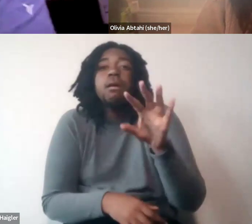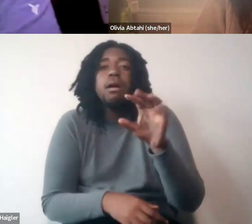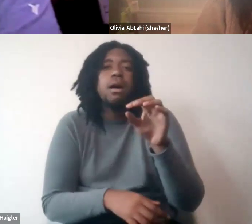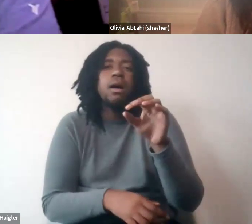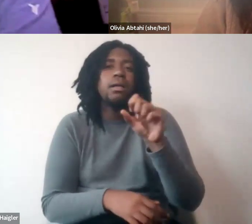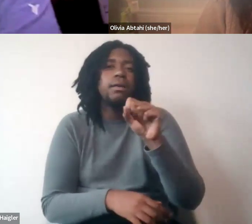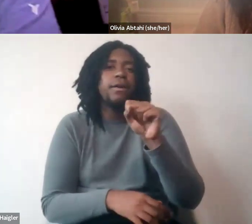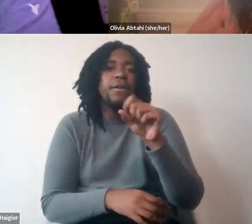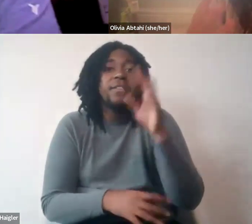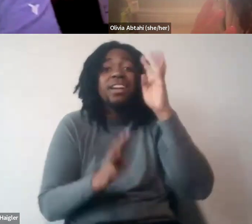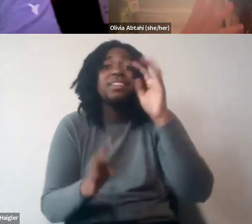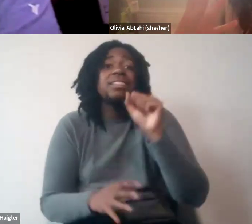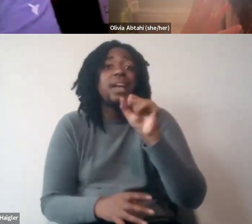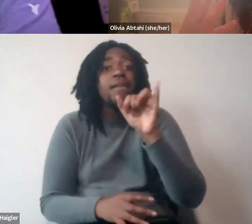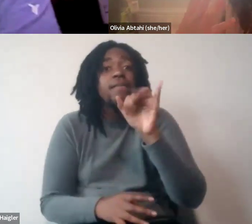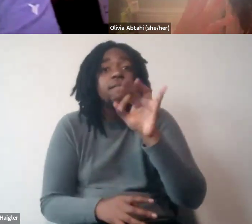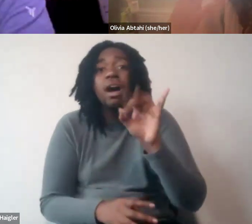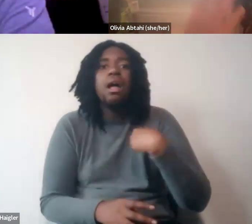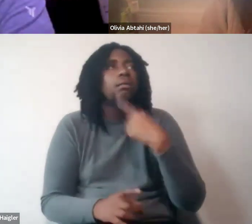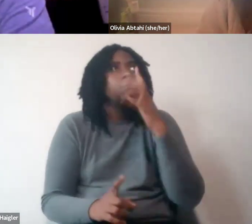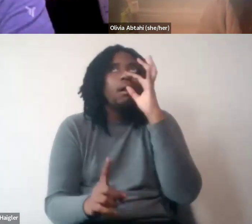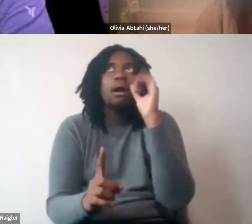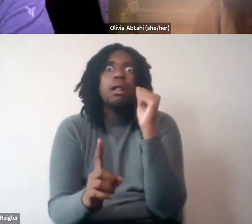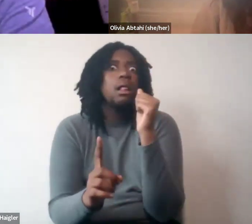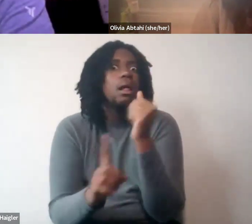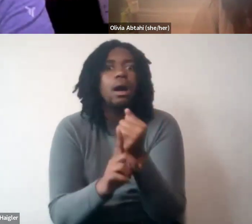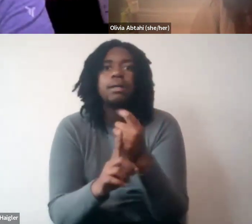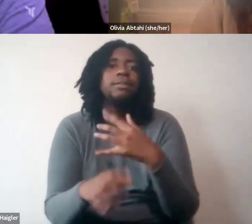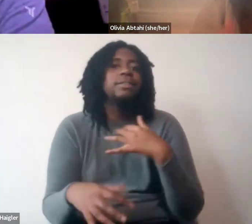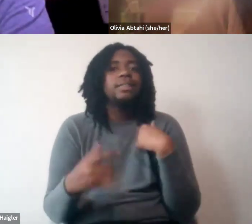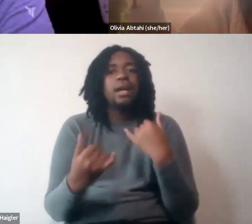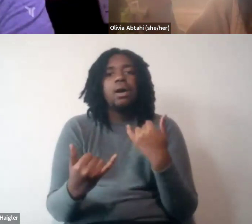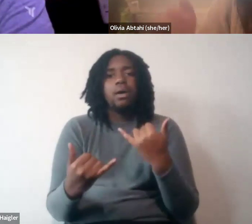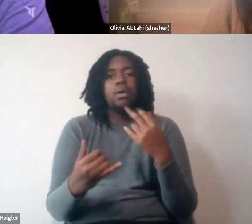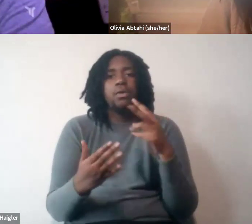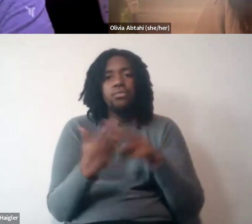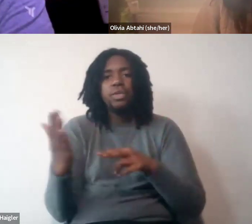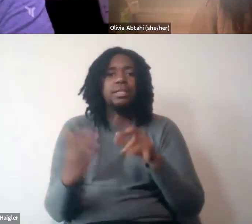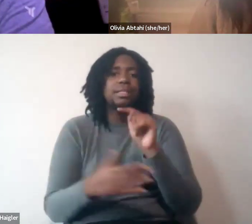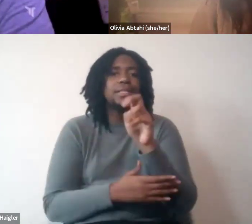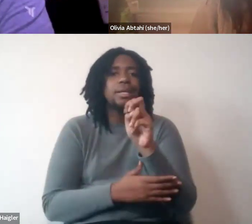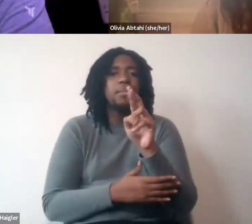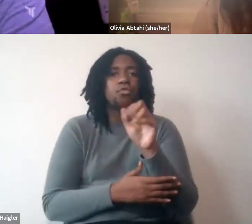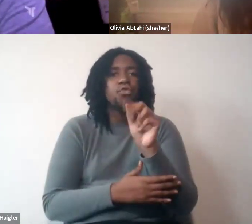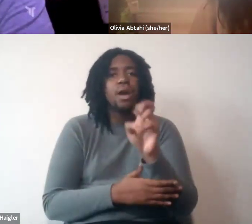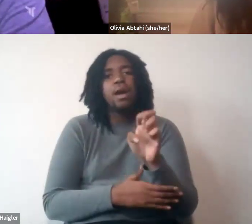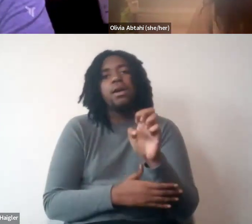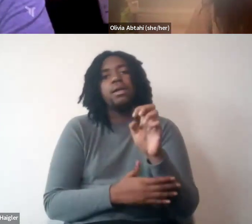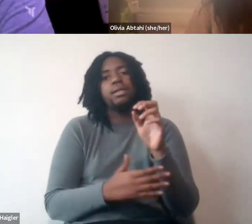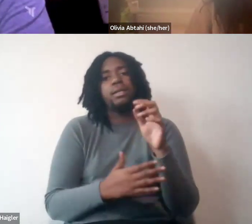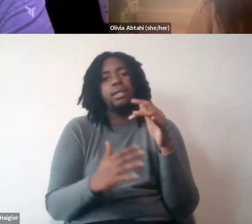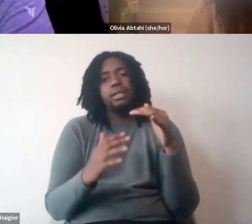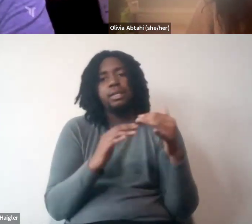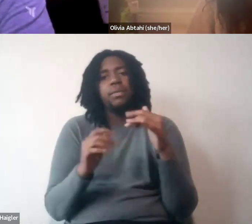sci-fi. That is what I love. Even right now, I'm reading the Temeraire series, like the Napoleonic Wars